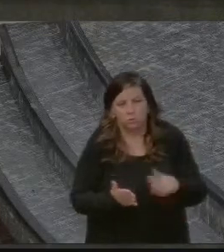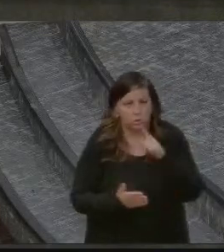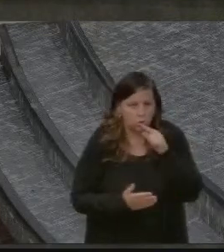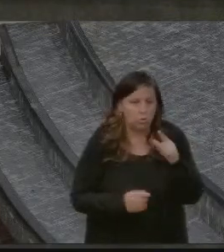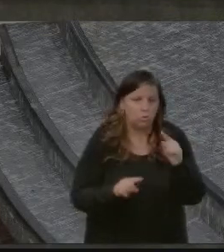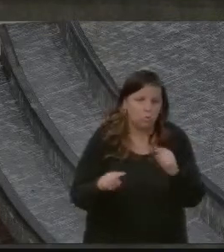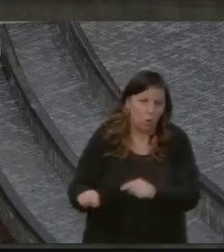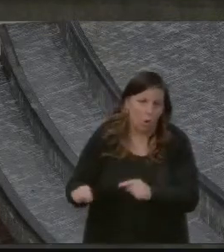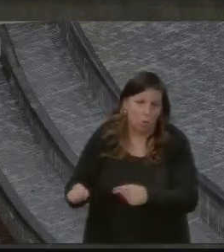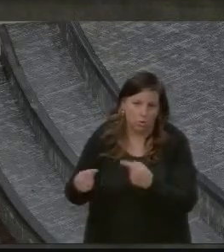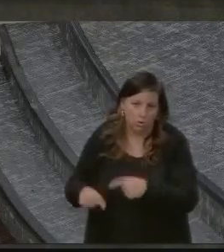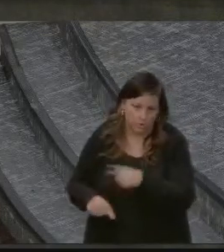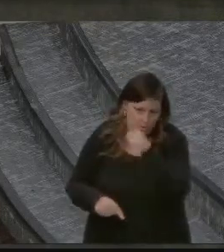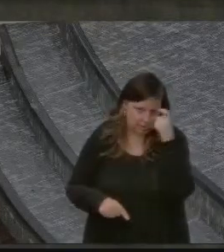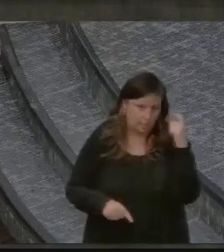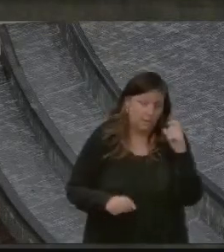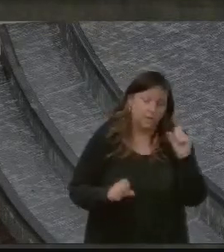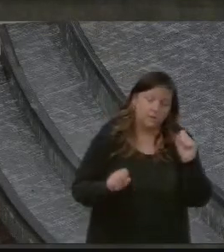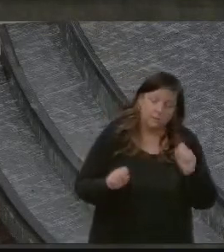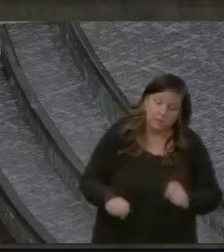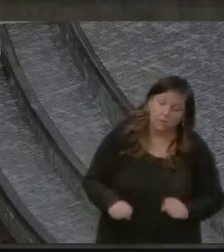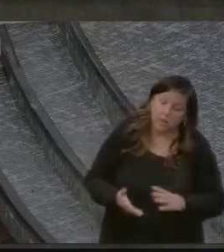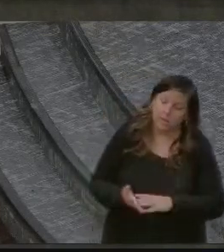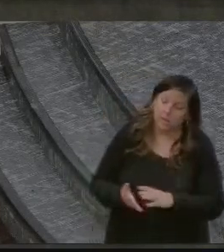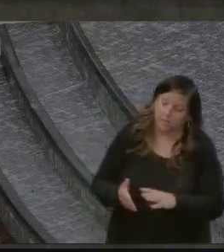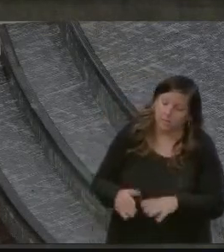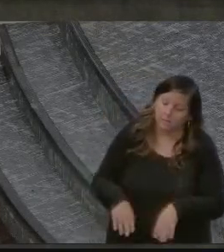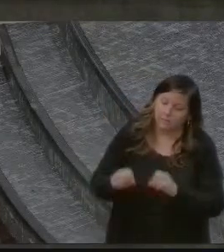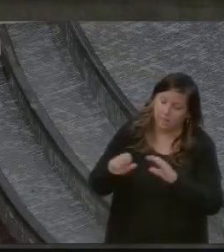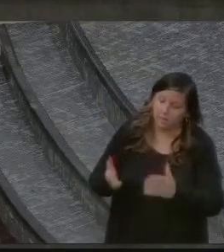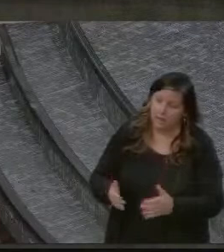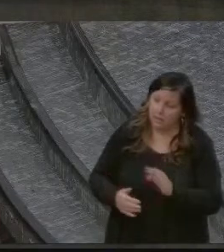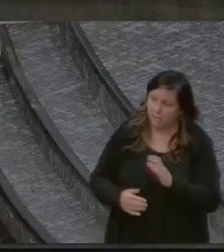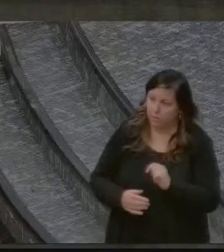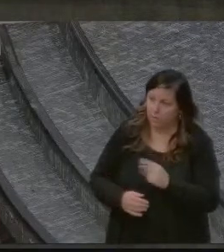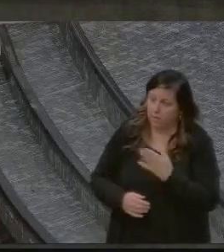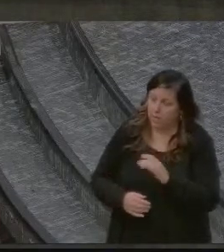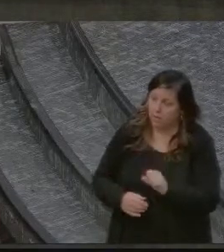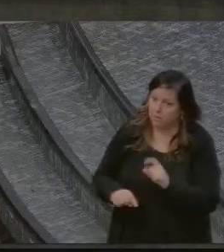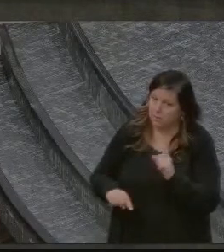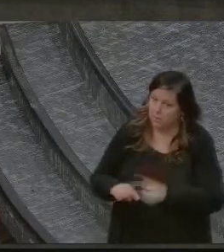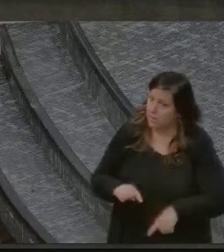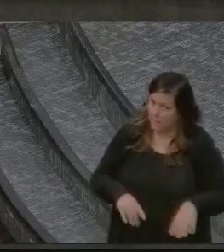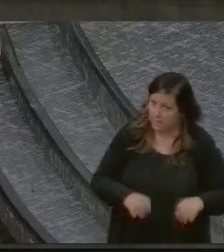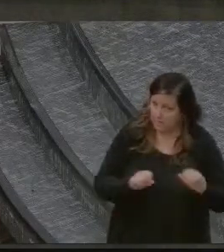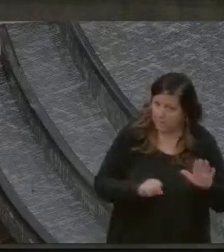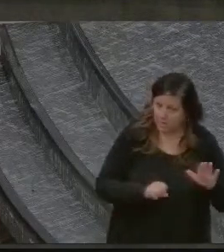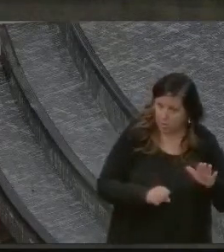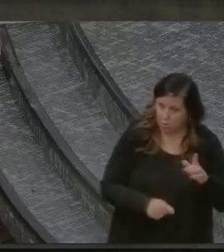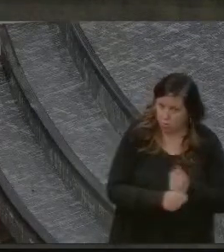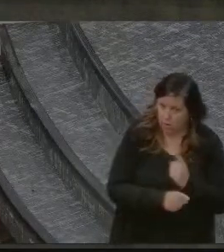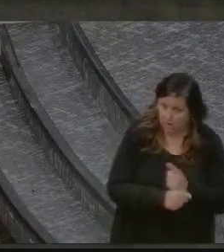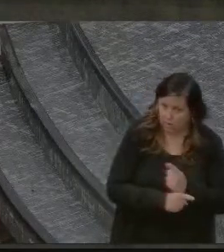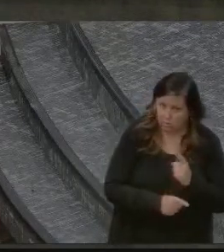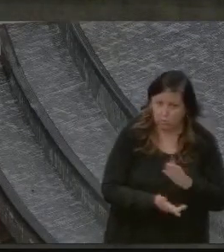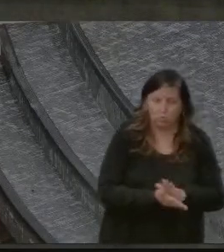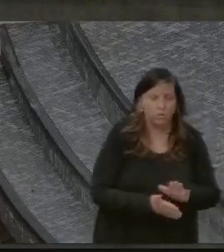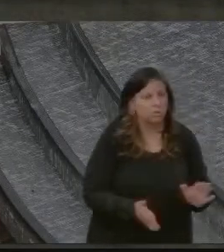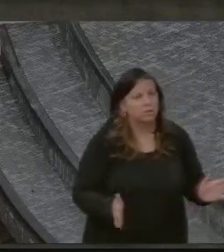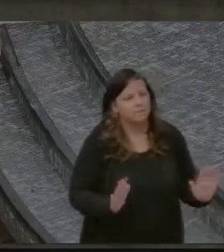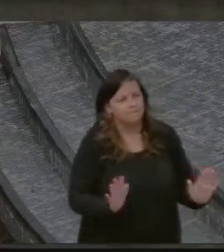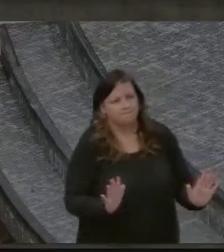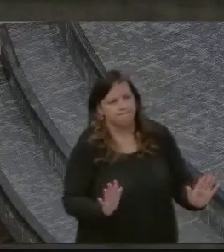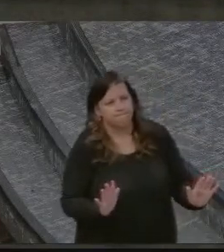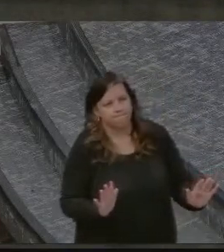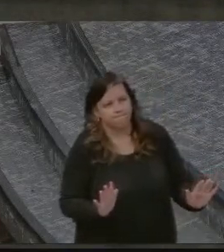So they can get things at Foothills that they can't get at their regular schools? No, that's not